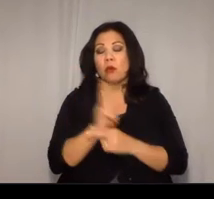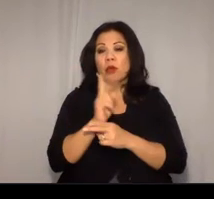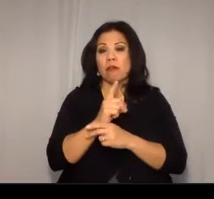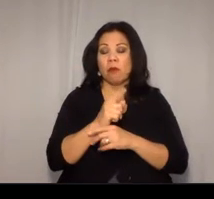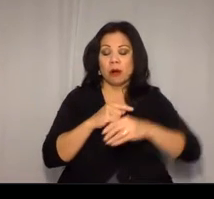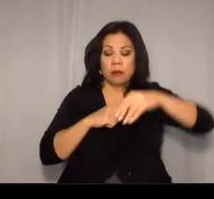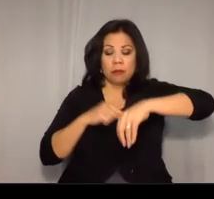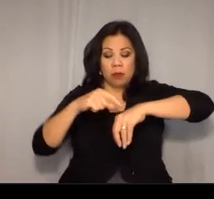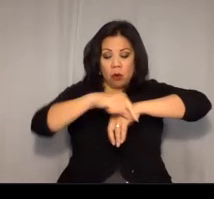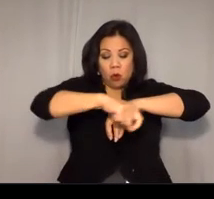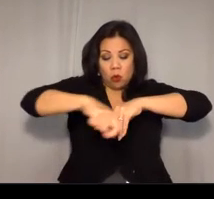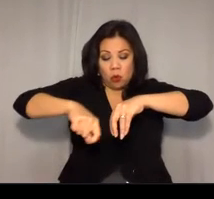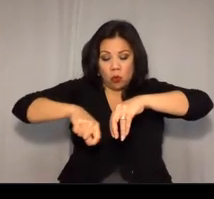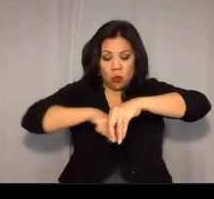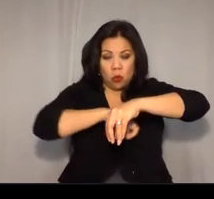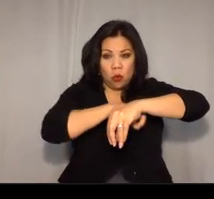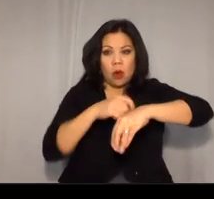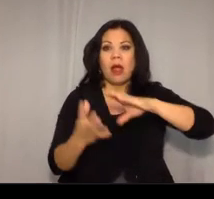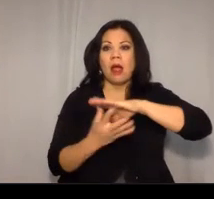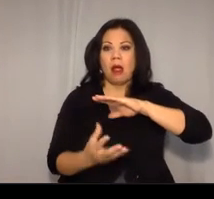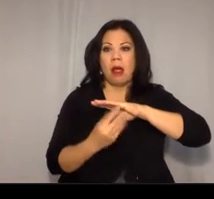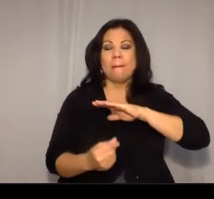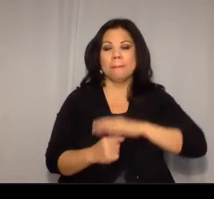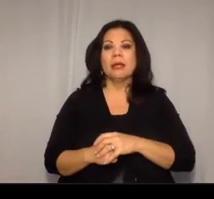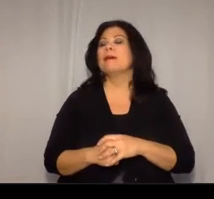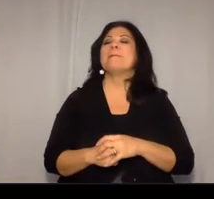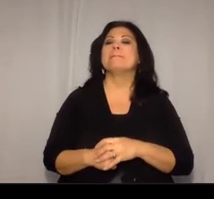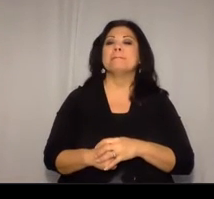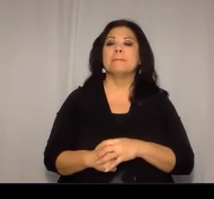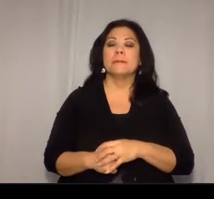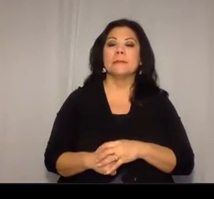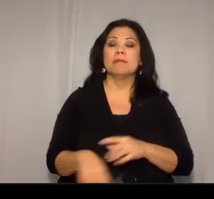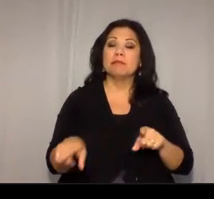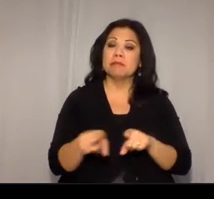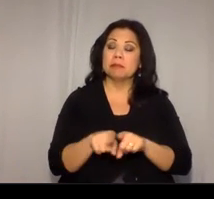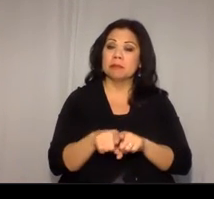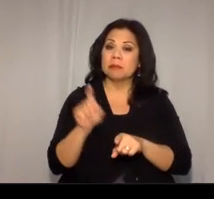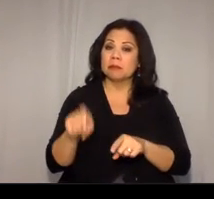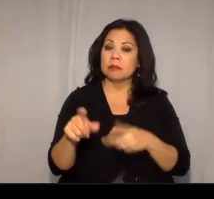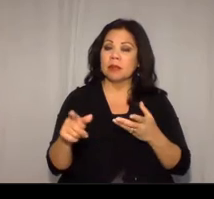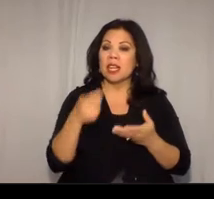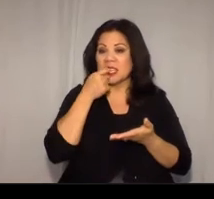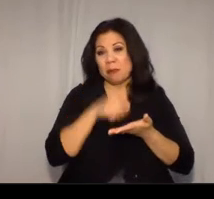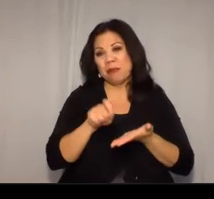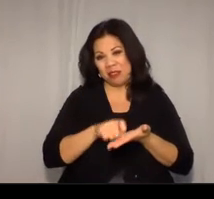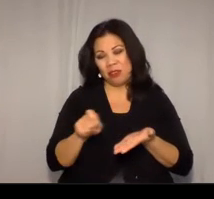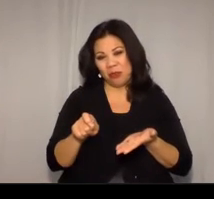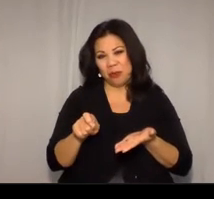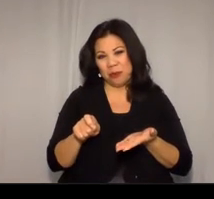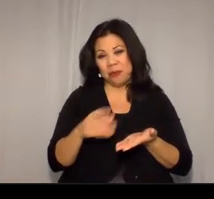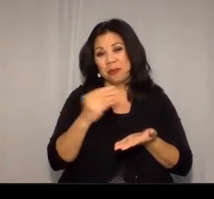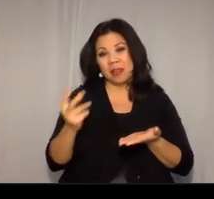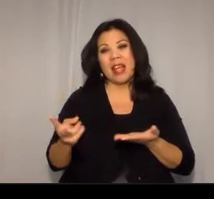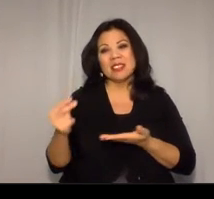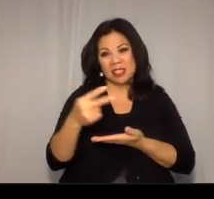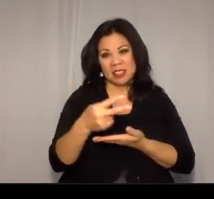the rim of your little cup. So you're going to need a little cup. You're also going to need a pencil and a